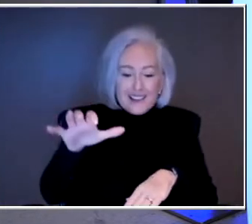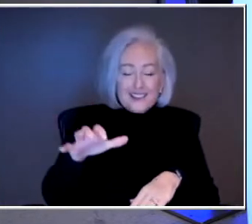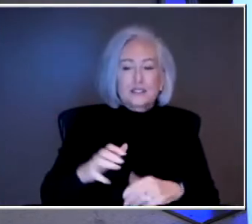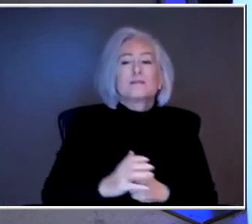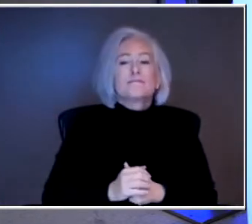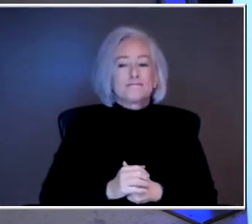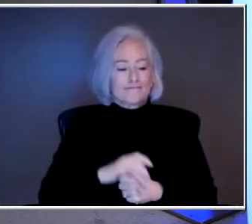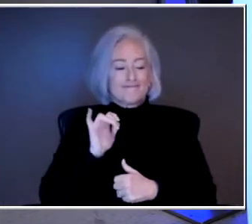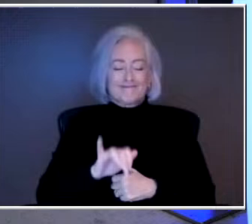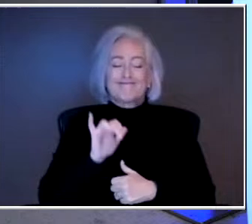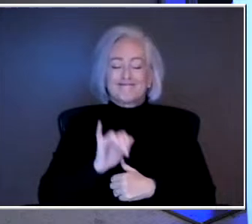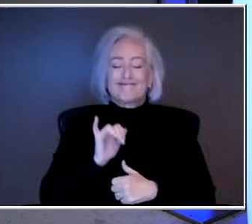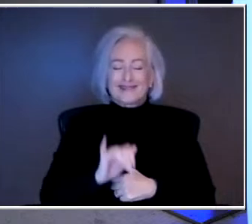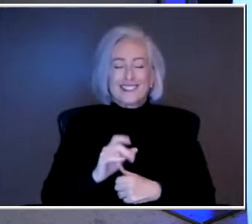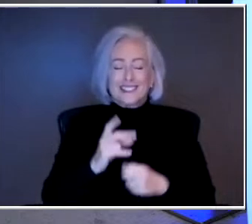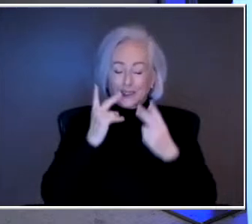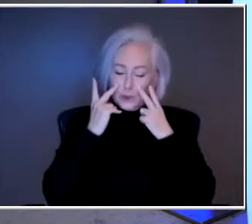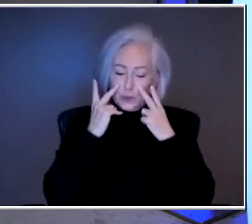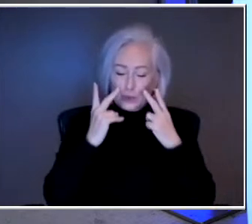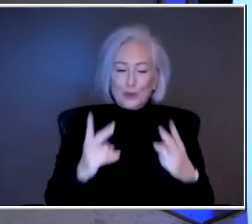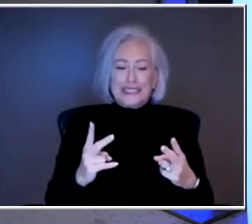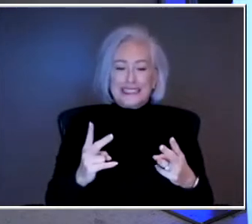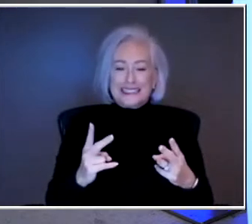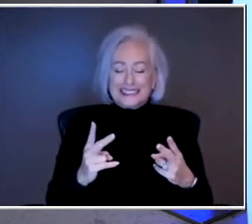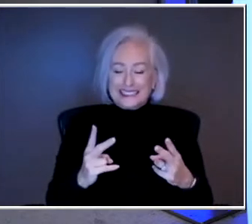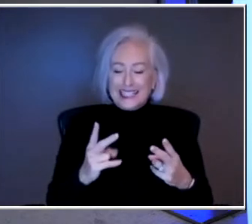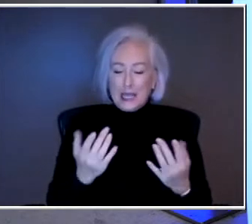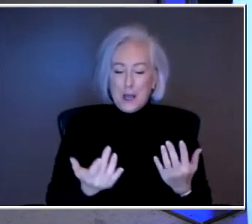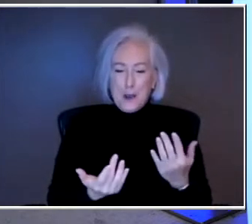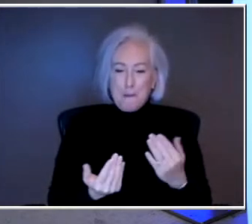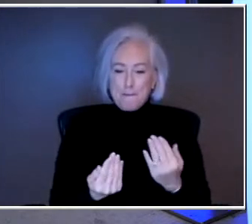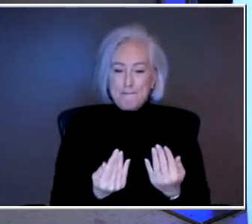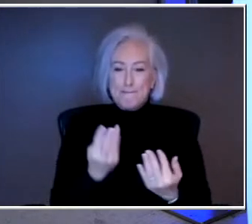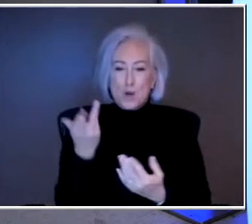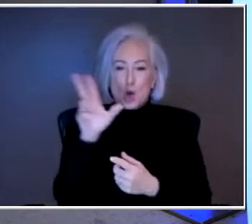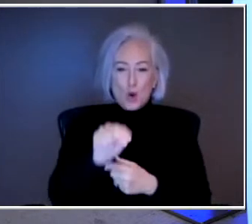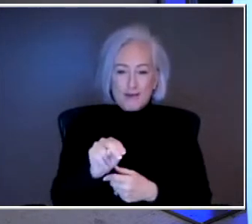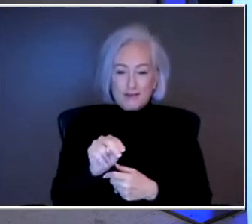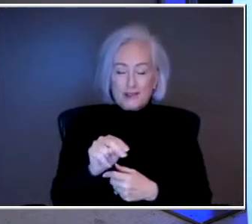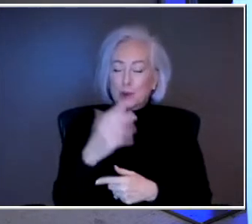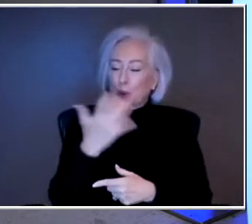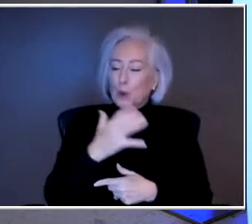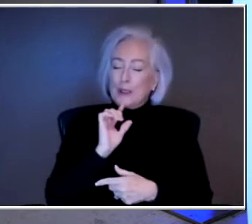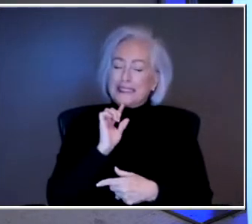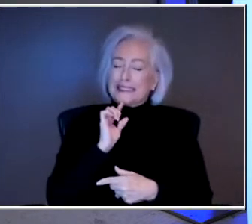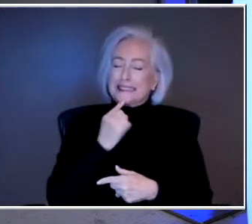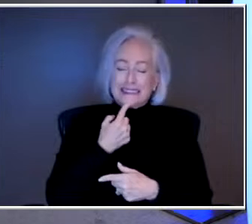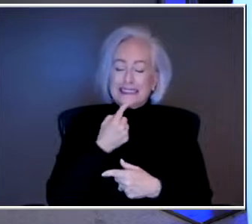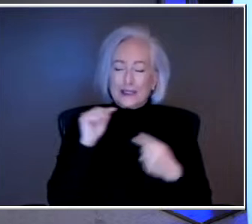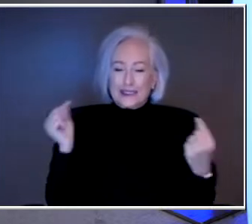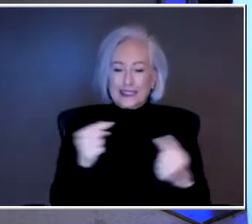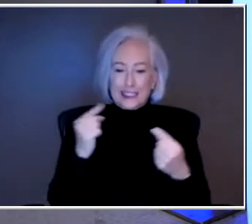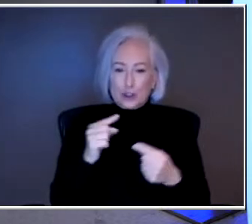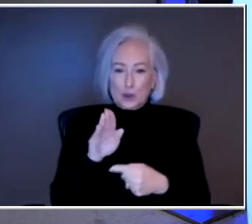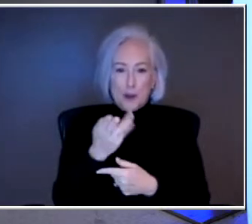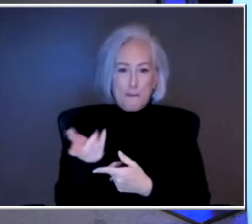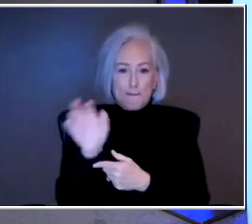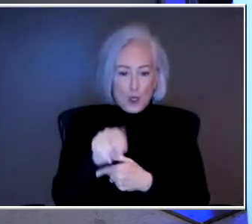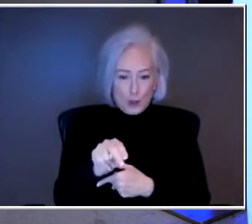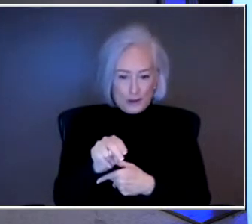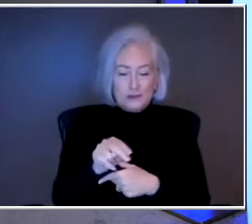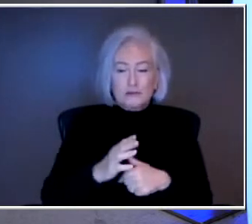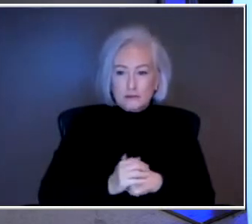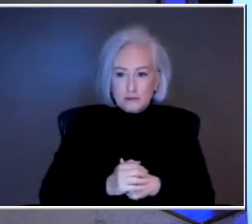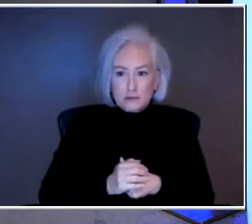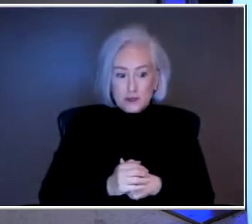are can be very serious injuries. Sometimes things you don't even see in the emergency department. The process to recovery can be very